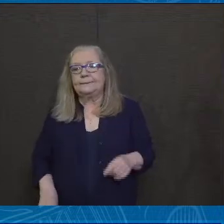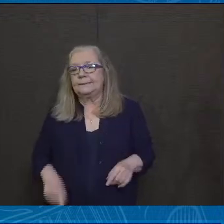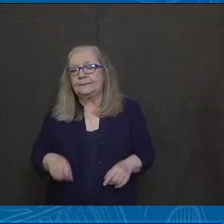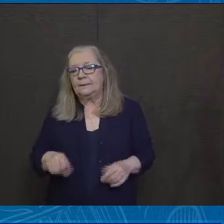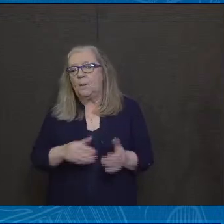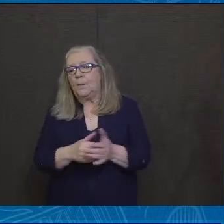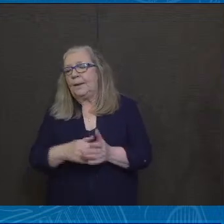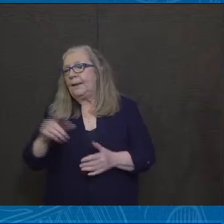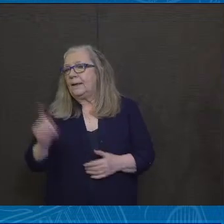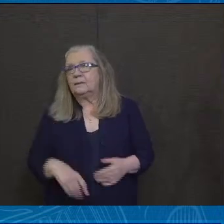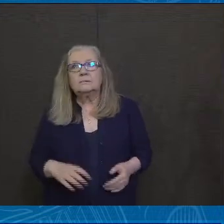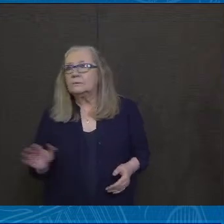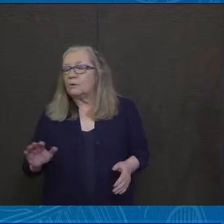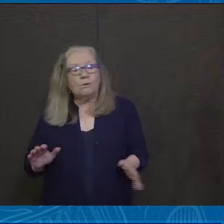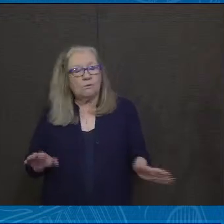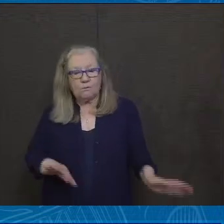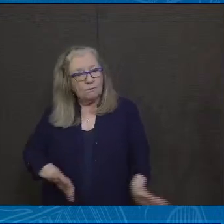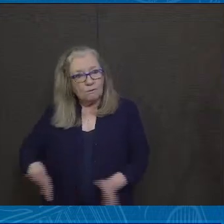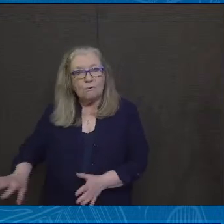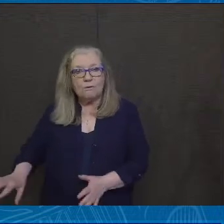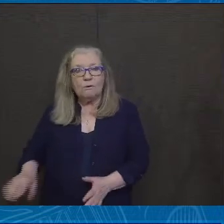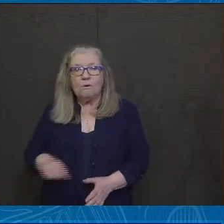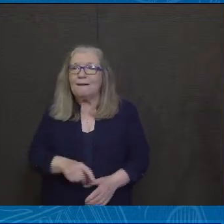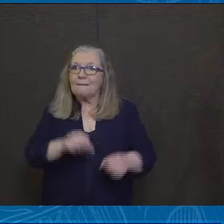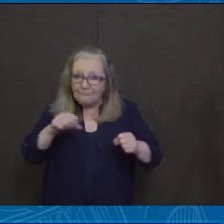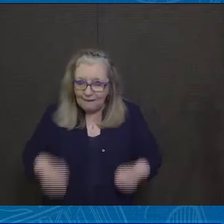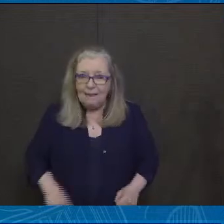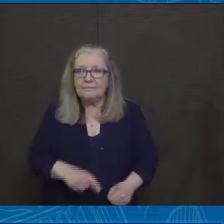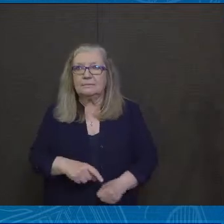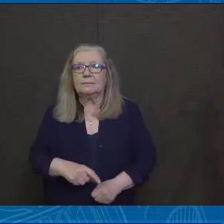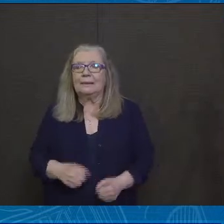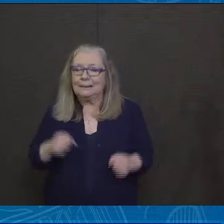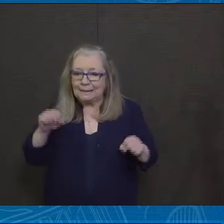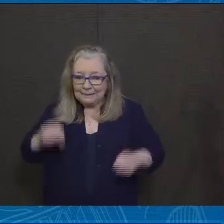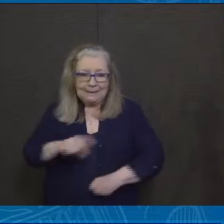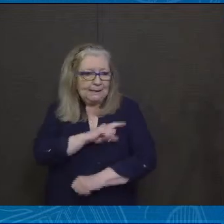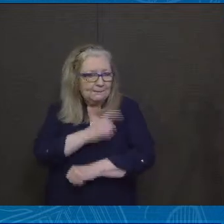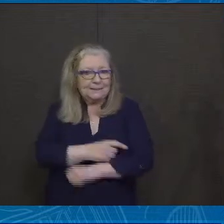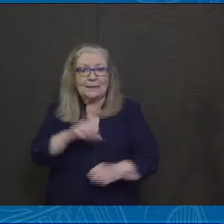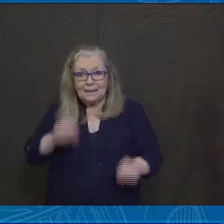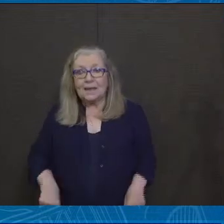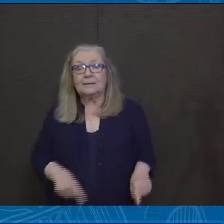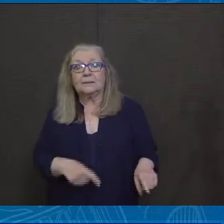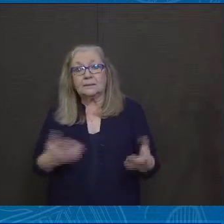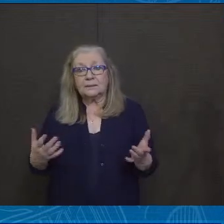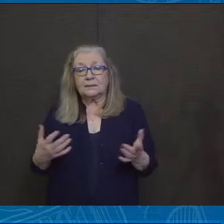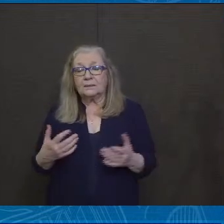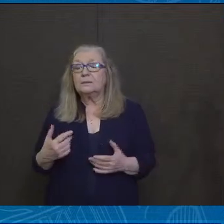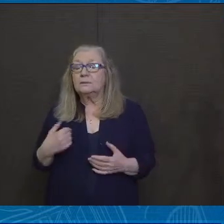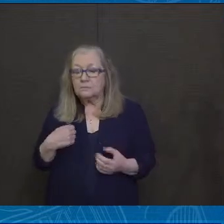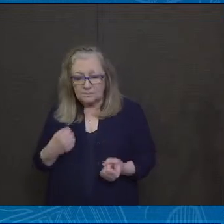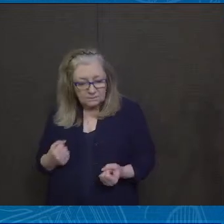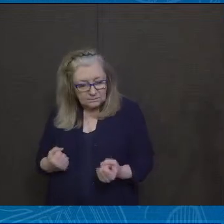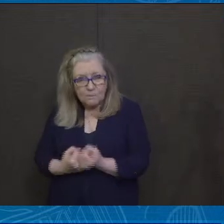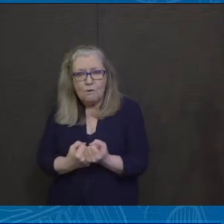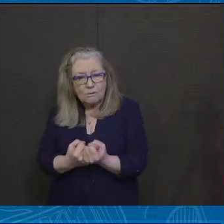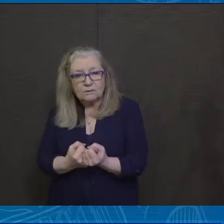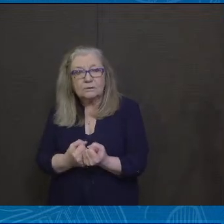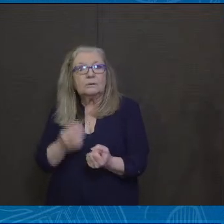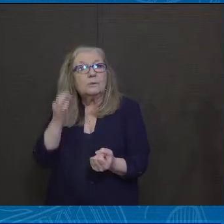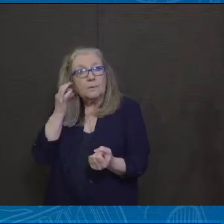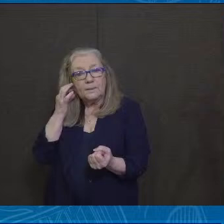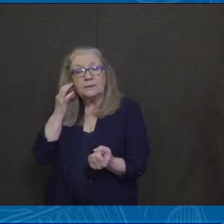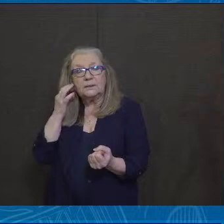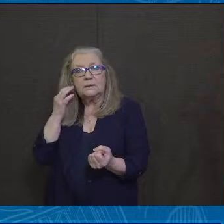but their ability and their capability in our community. We support women to collectively address